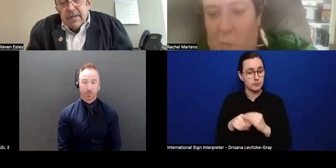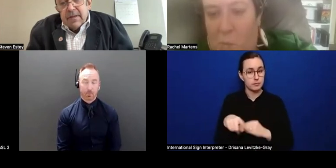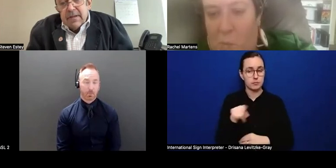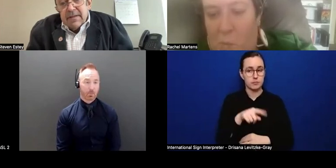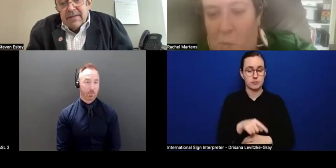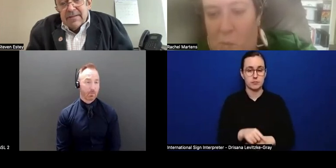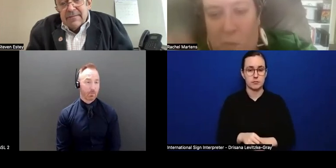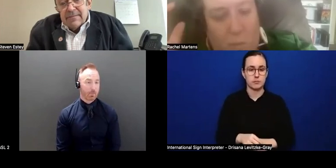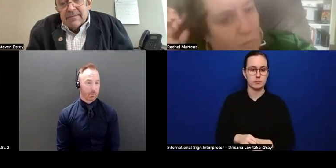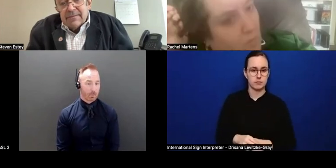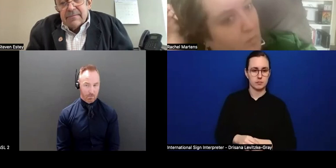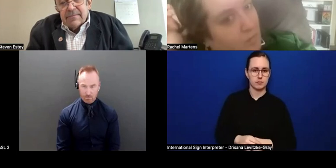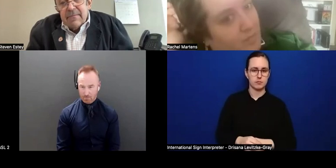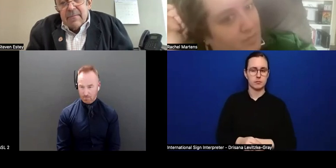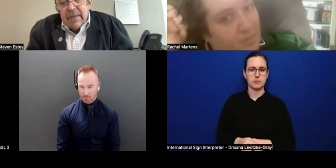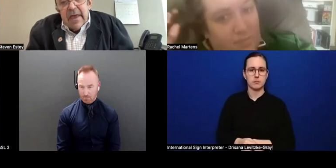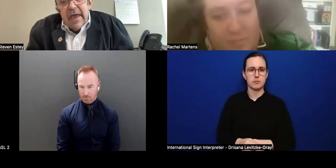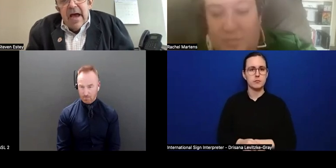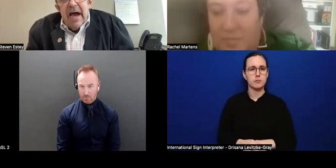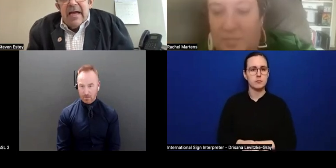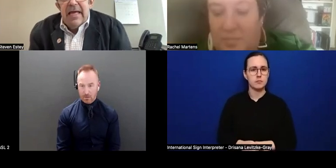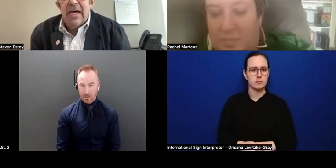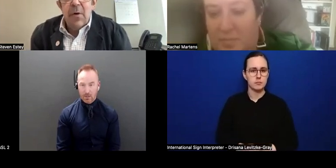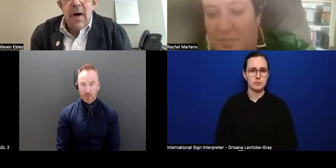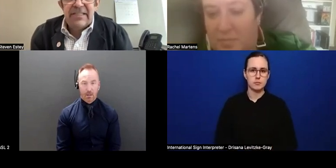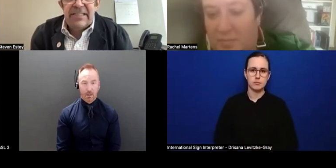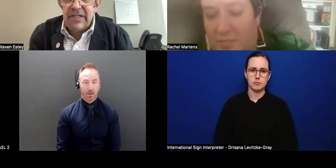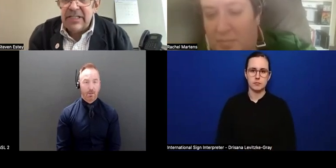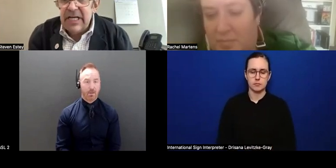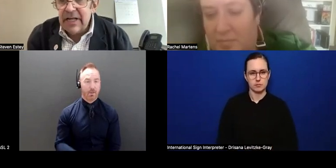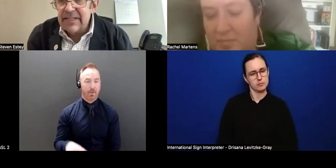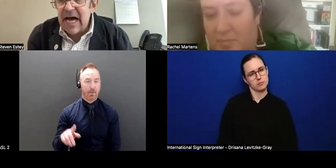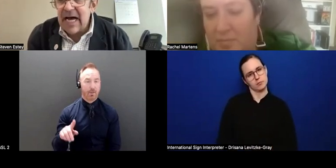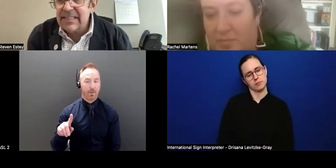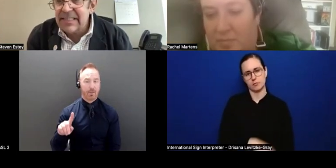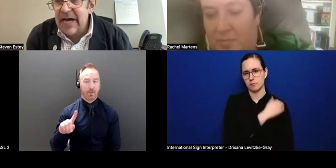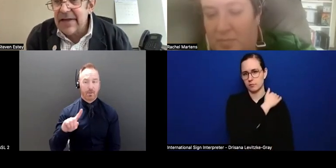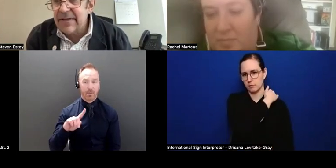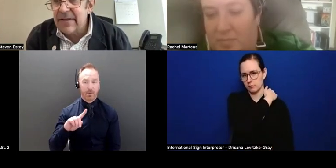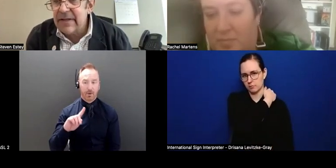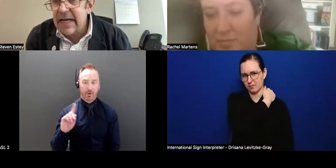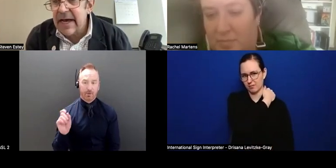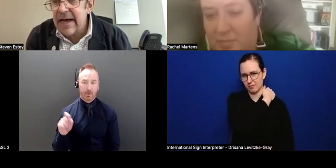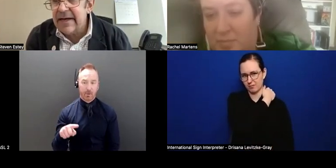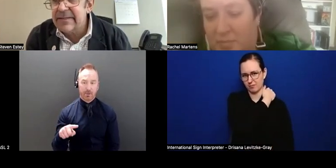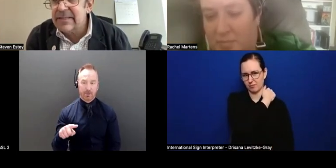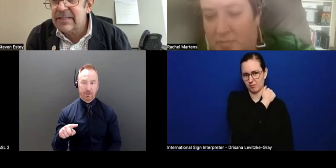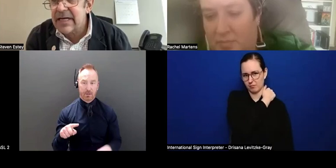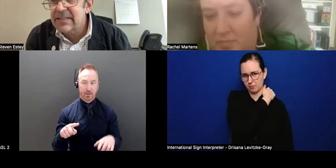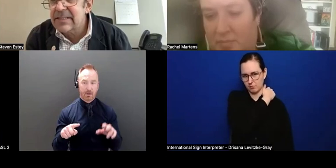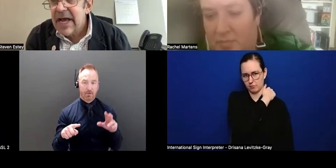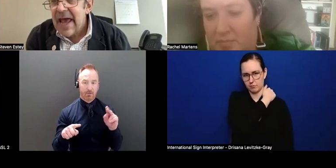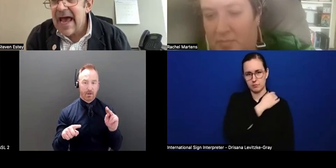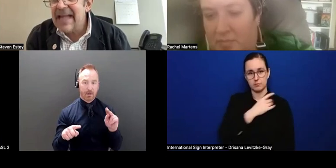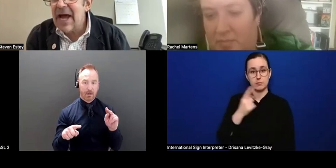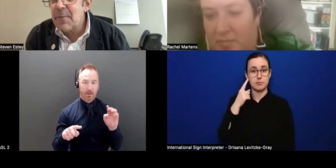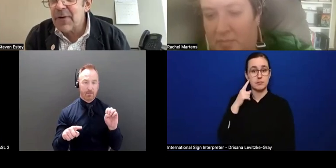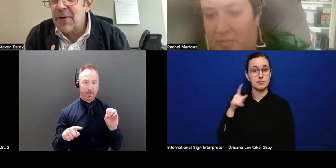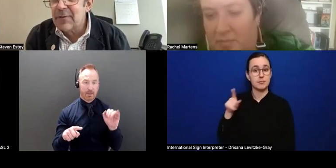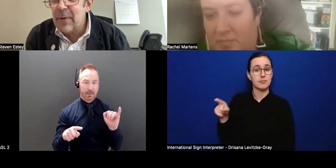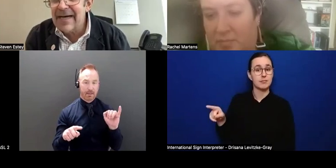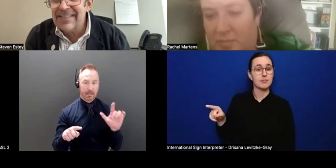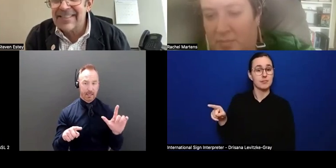There is a question from mail. Go, I see Neil has asked a second and